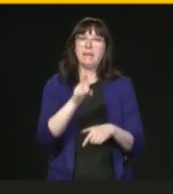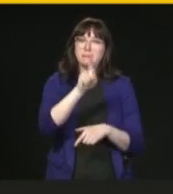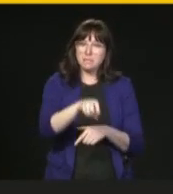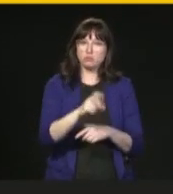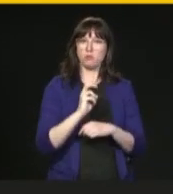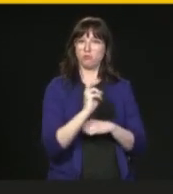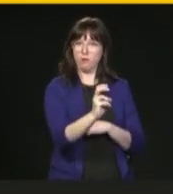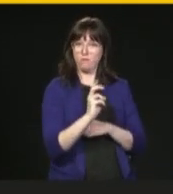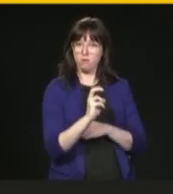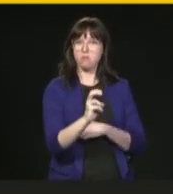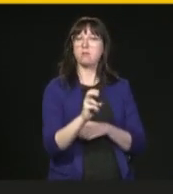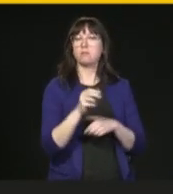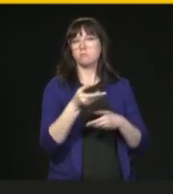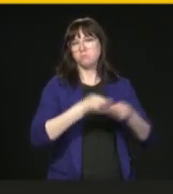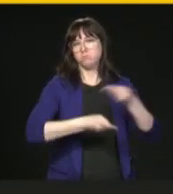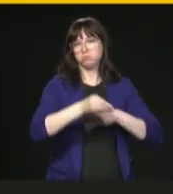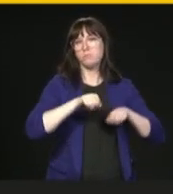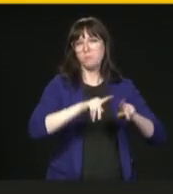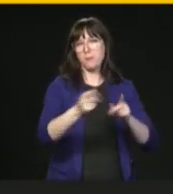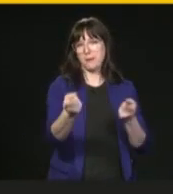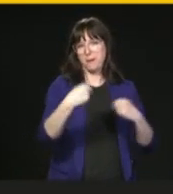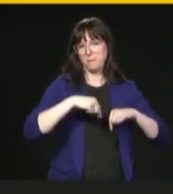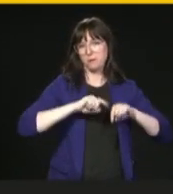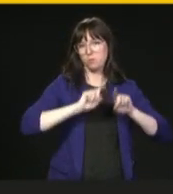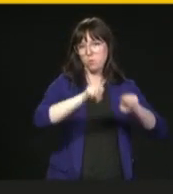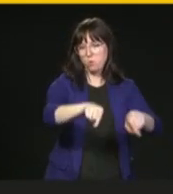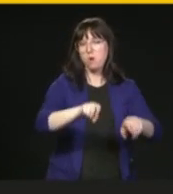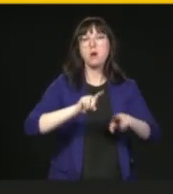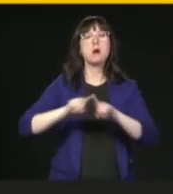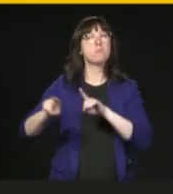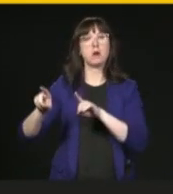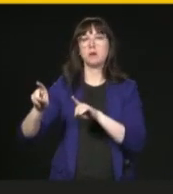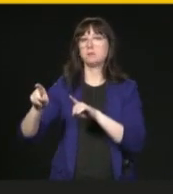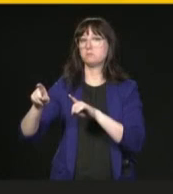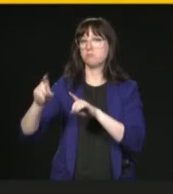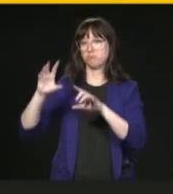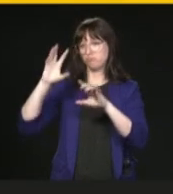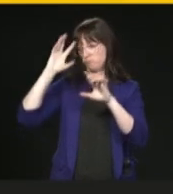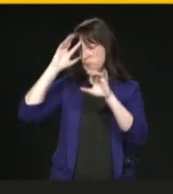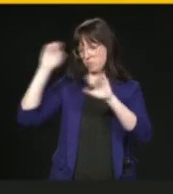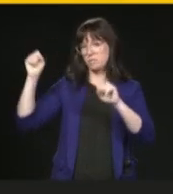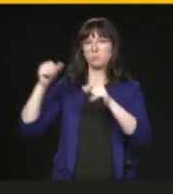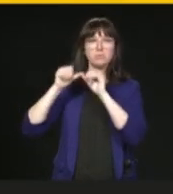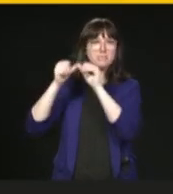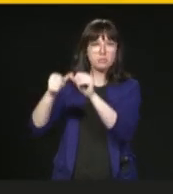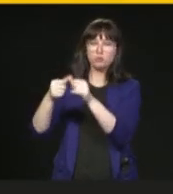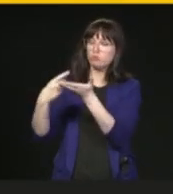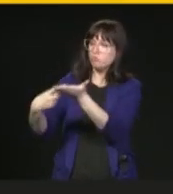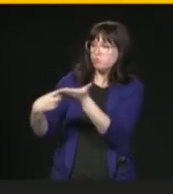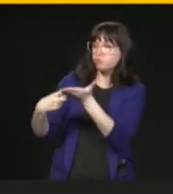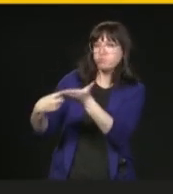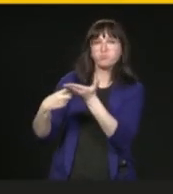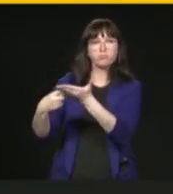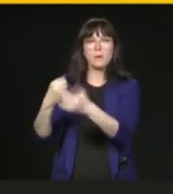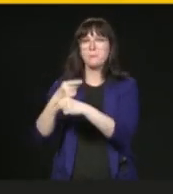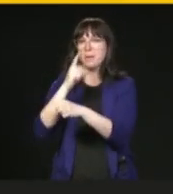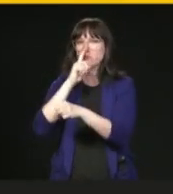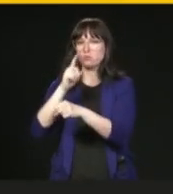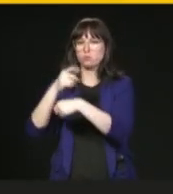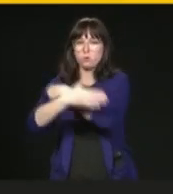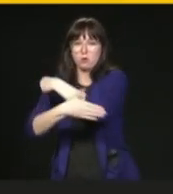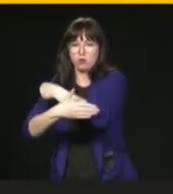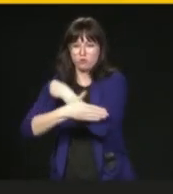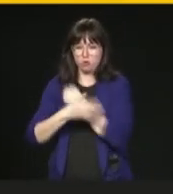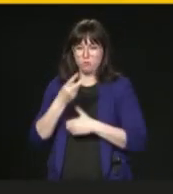essential travelers, and we will continue to work with the American administration to ensure that we're doing everything we can to keep our